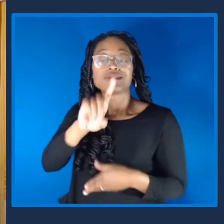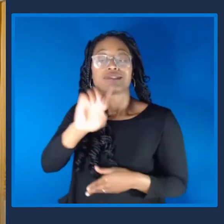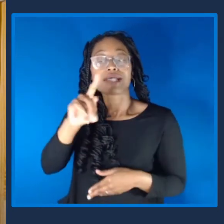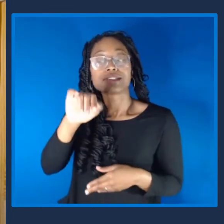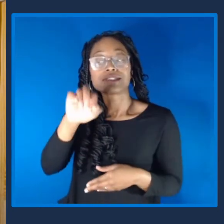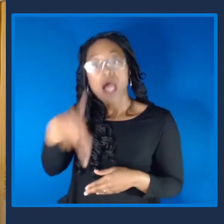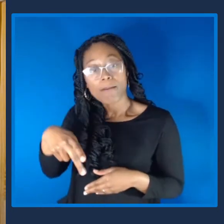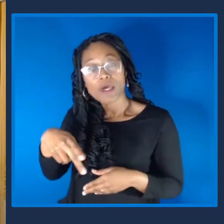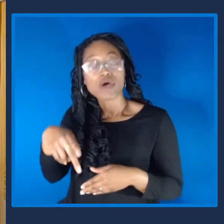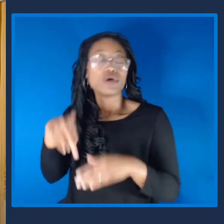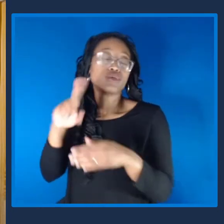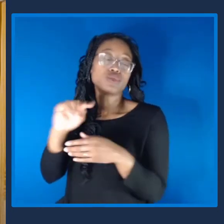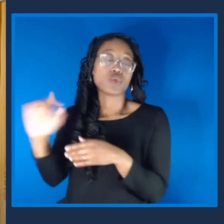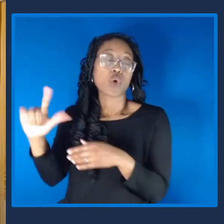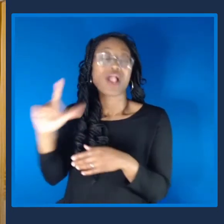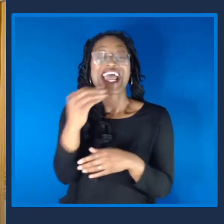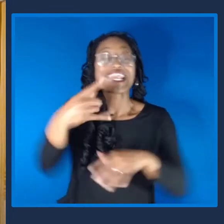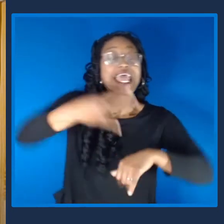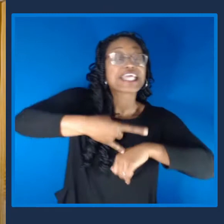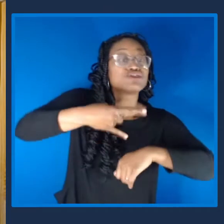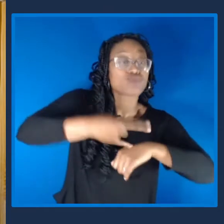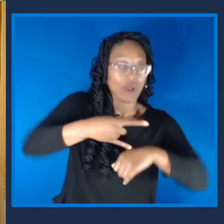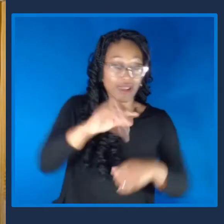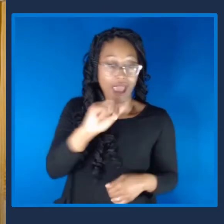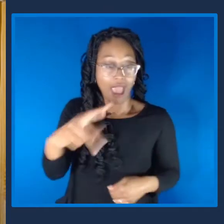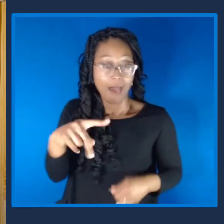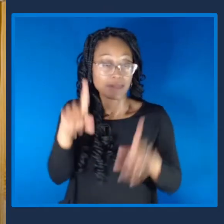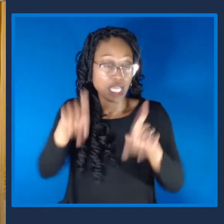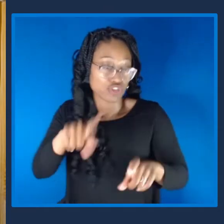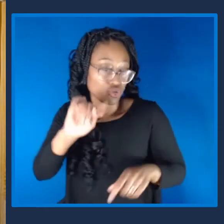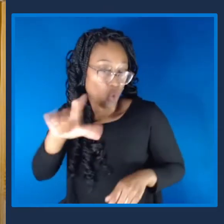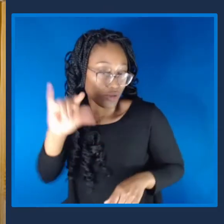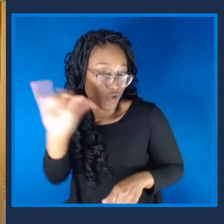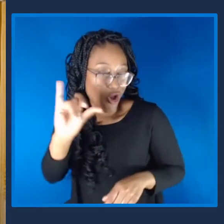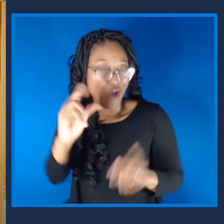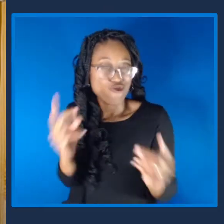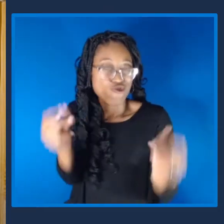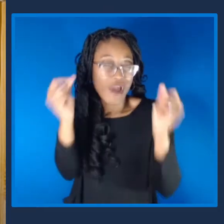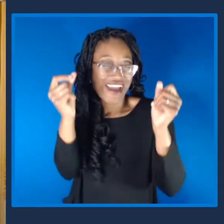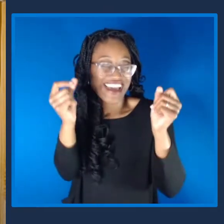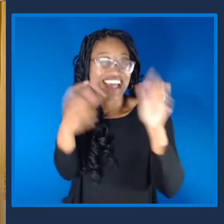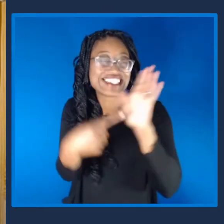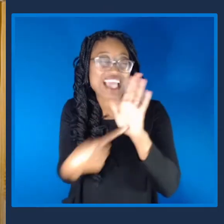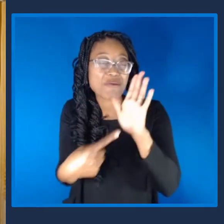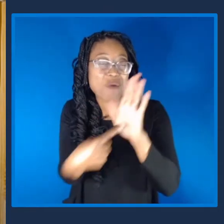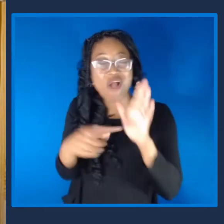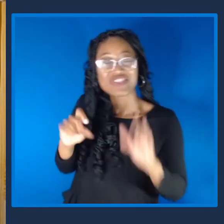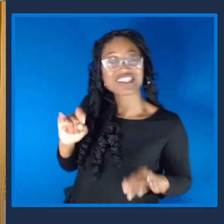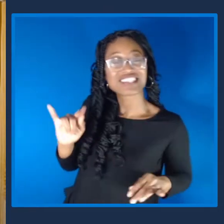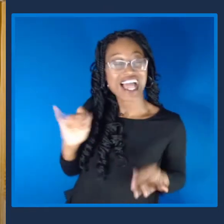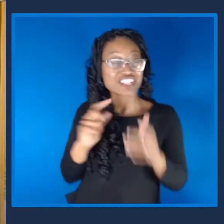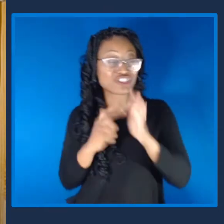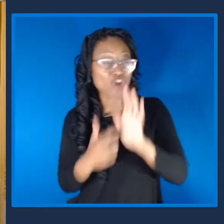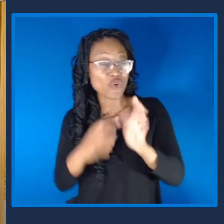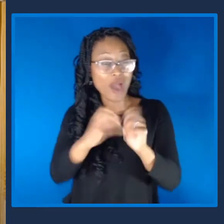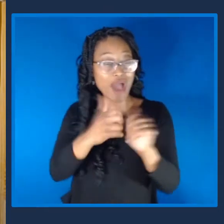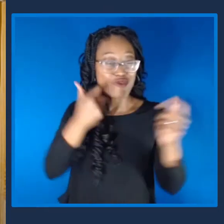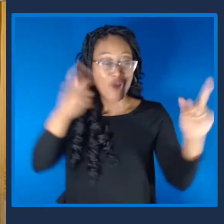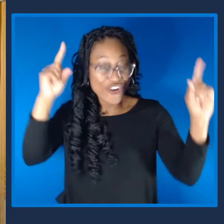app testing tool available. So with that, I'm going to do a quick demo of the site to show you how it works.